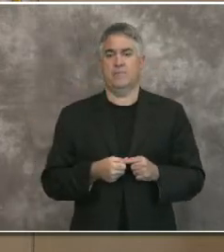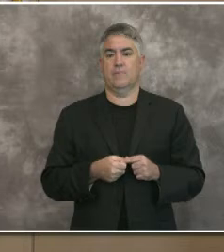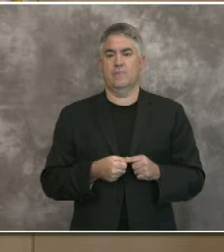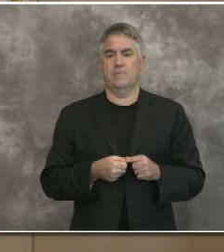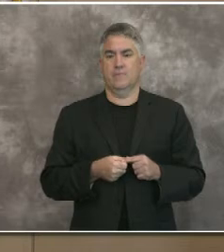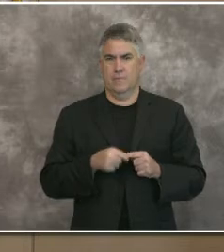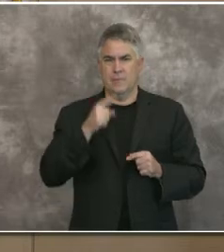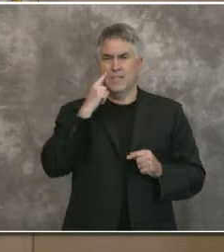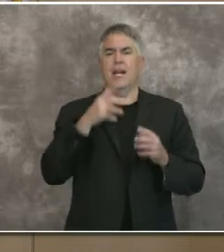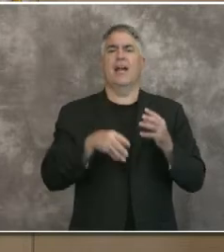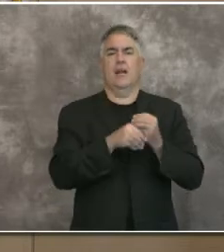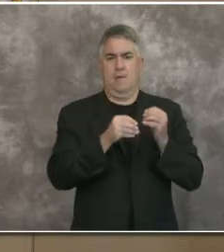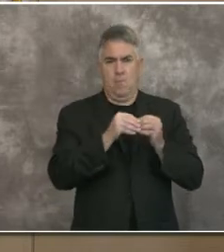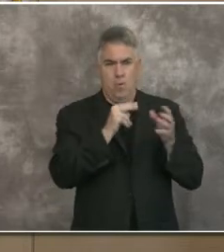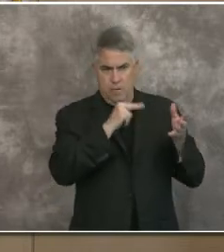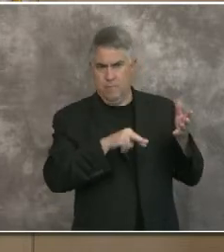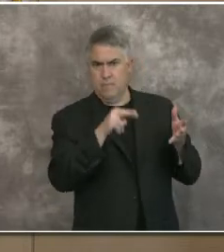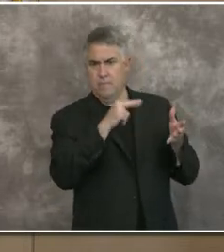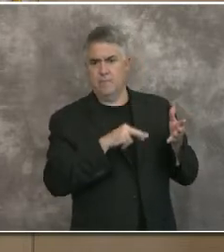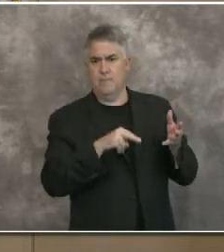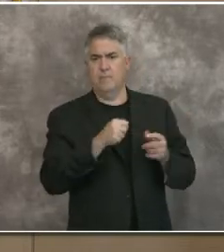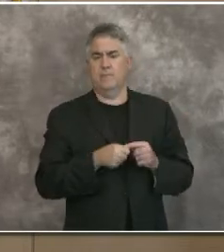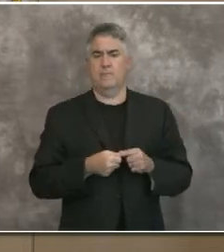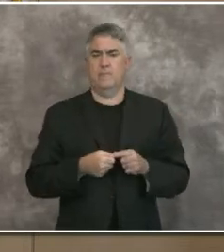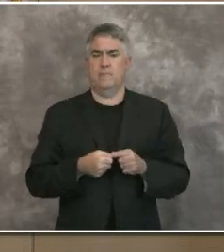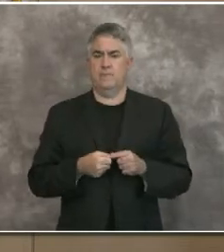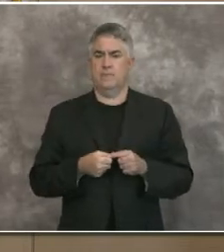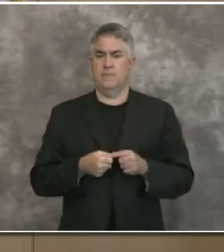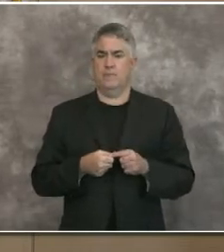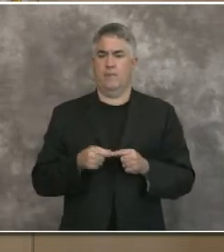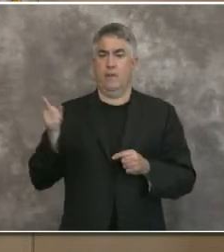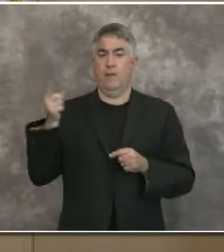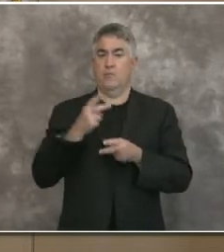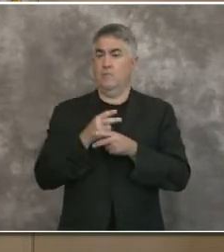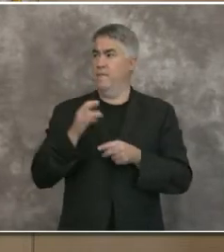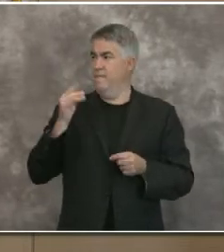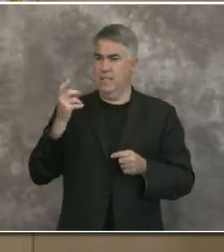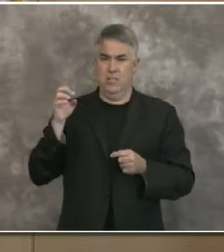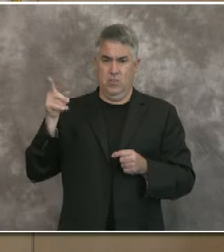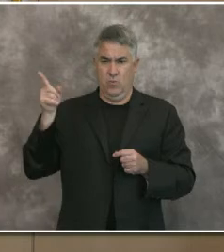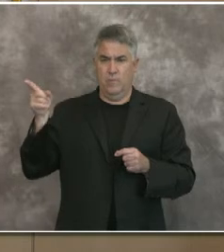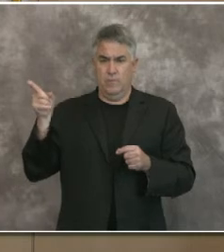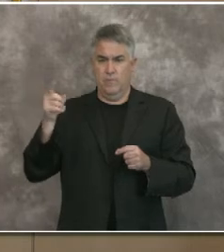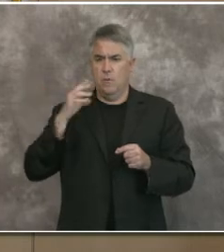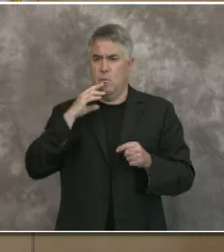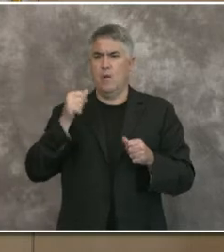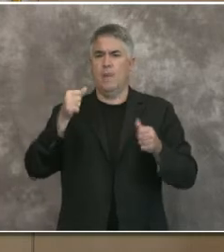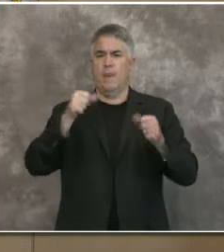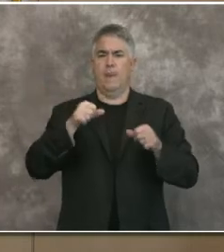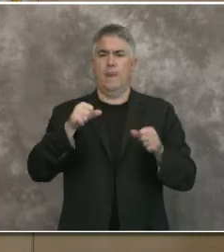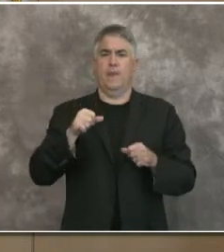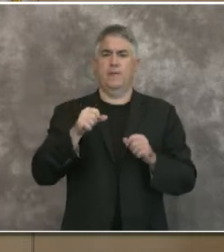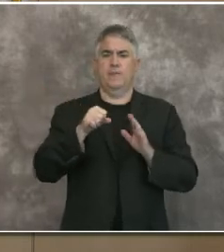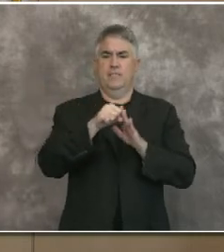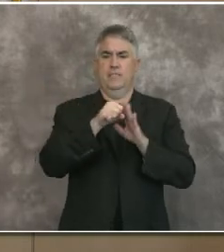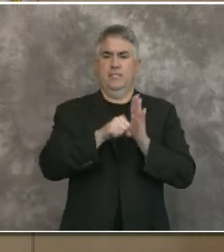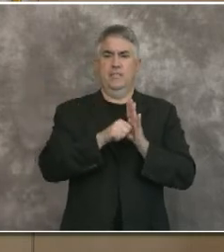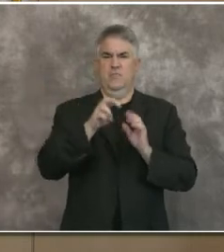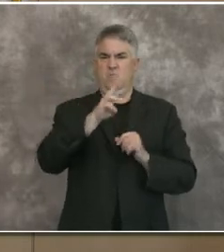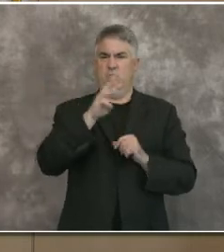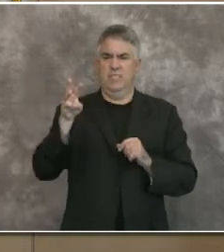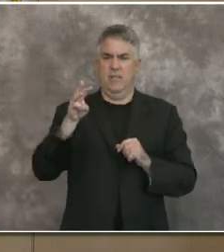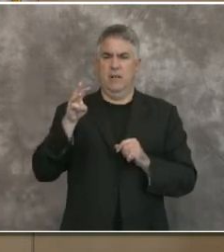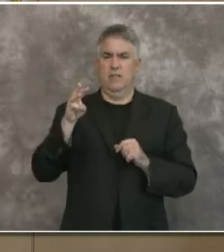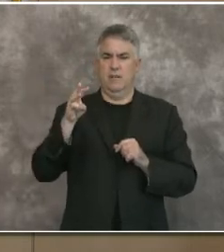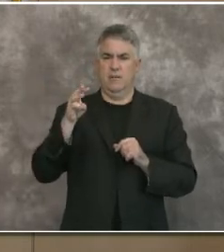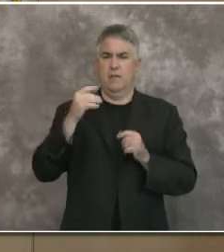guidances, as Supervisor Fletcher acknowledged, that will be posted on the state's website, and as those guidances